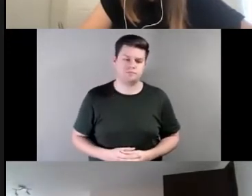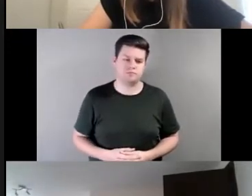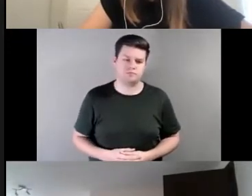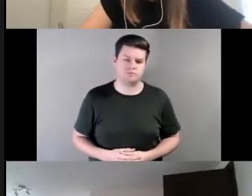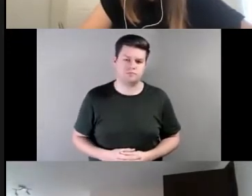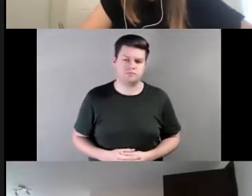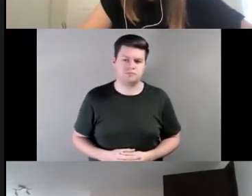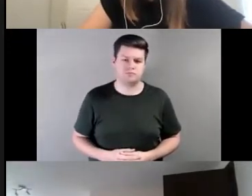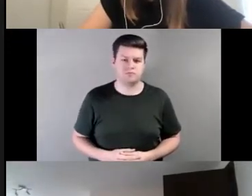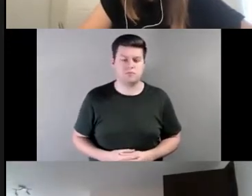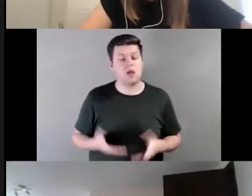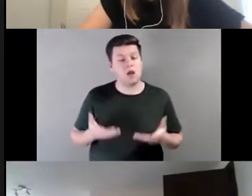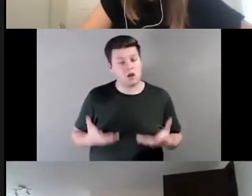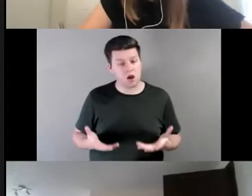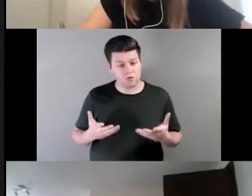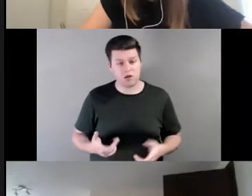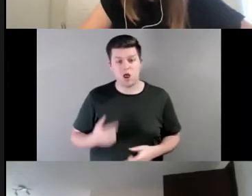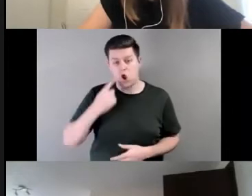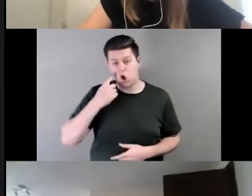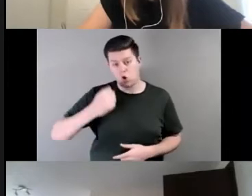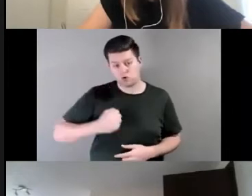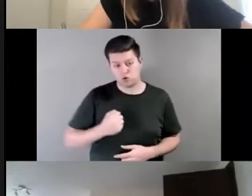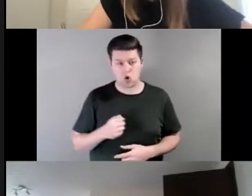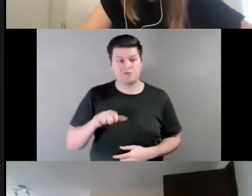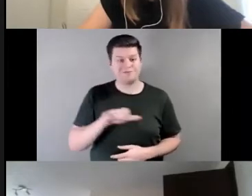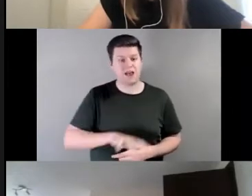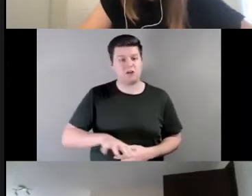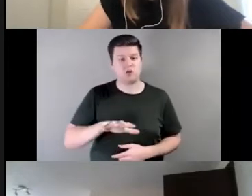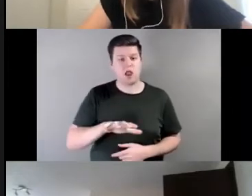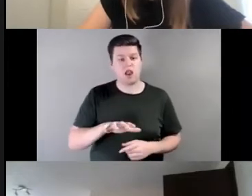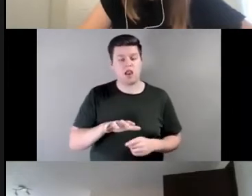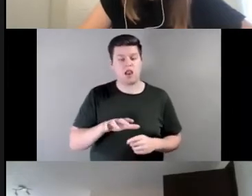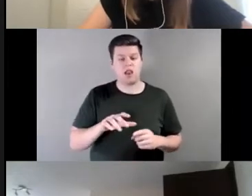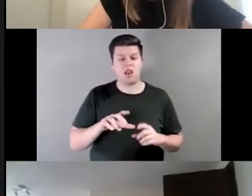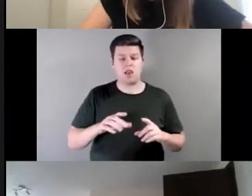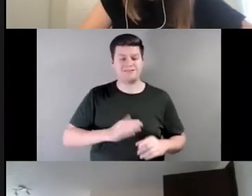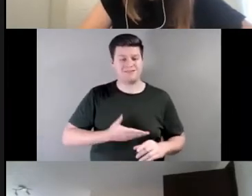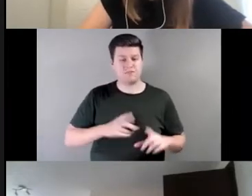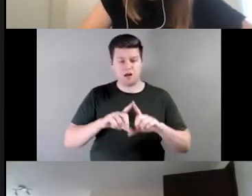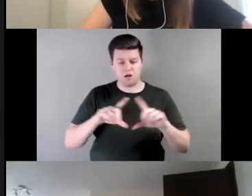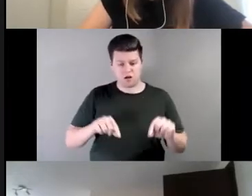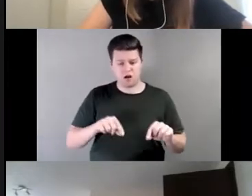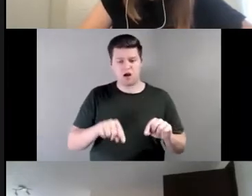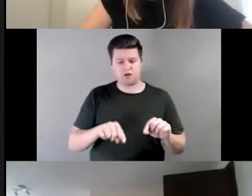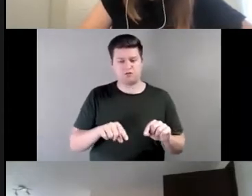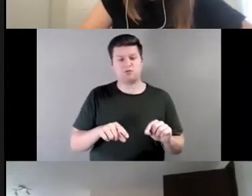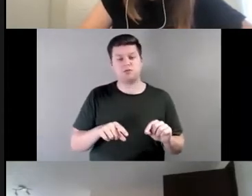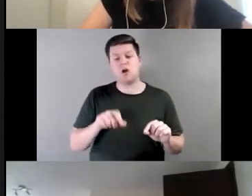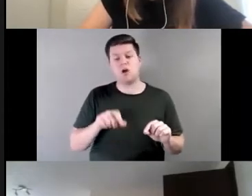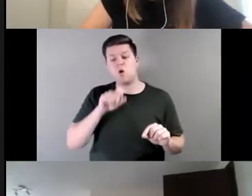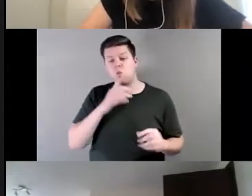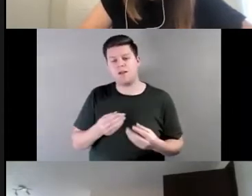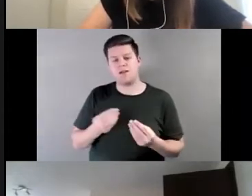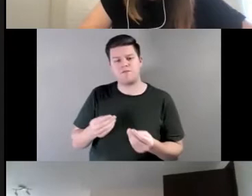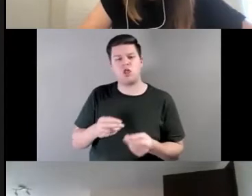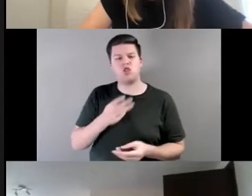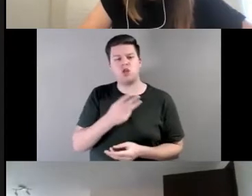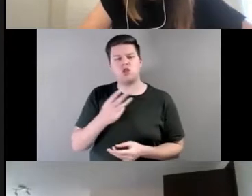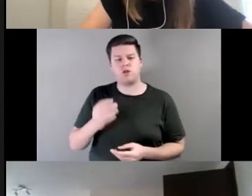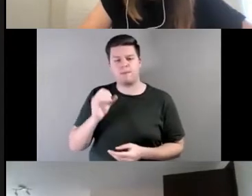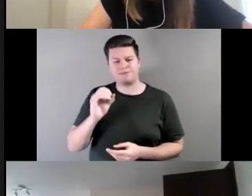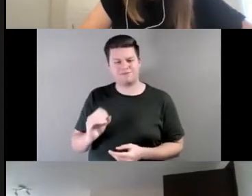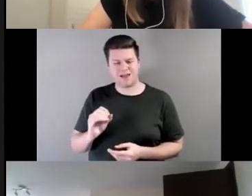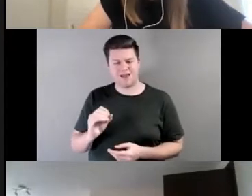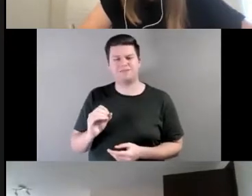Currently, the Young Scot National Entitlement Card in terms of travel will give a 33% discount on an